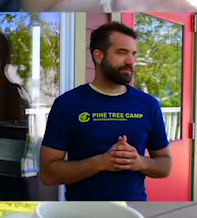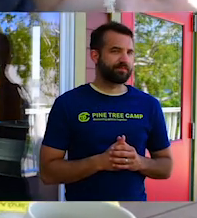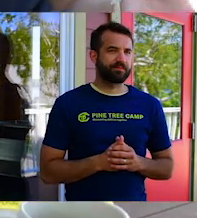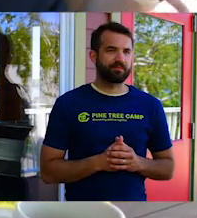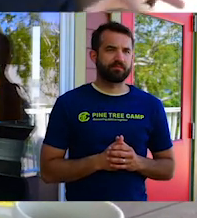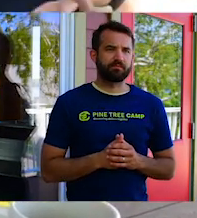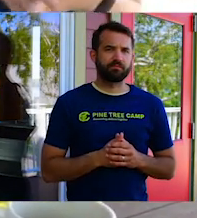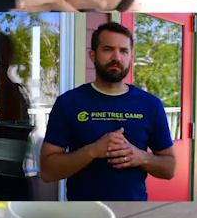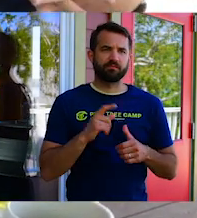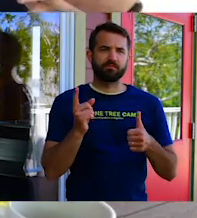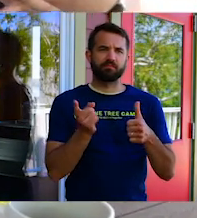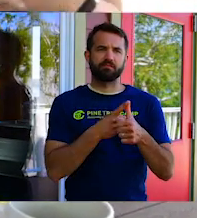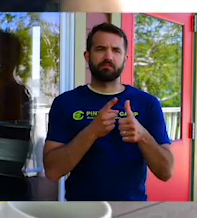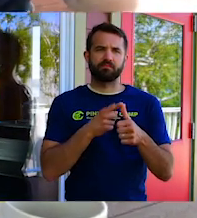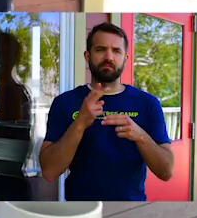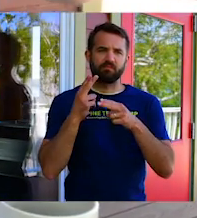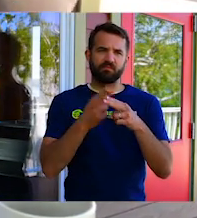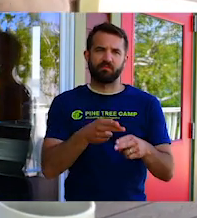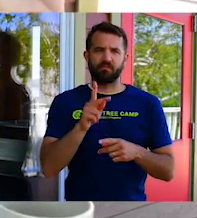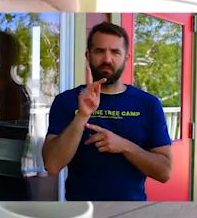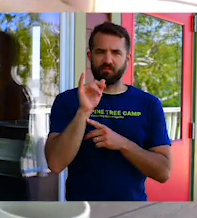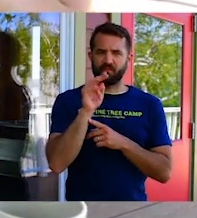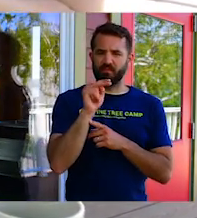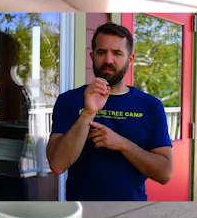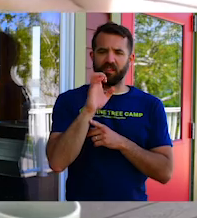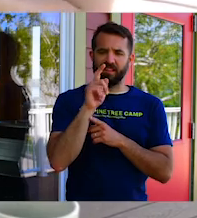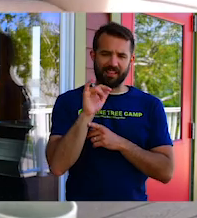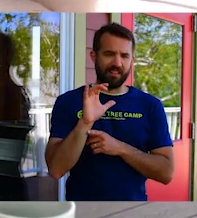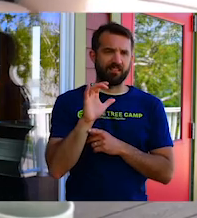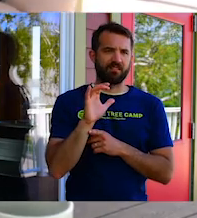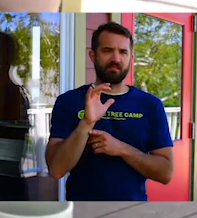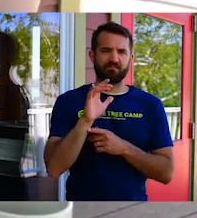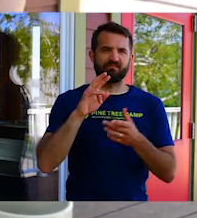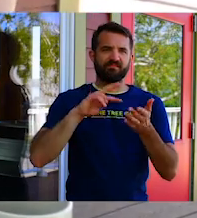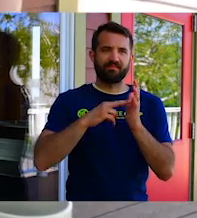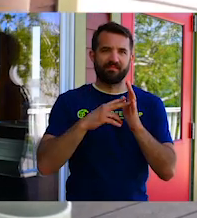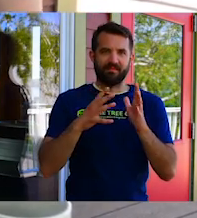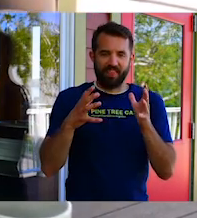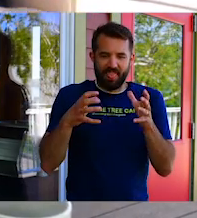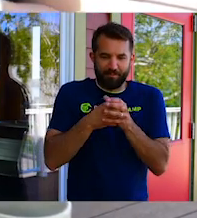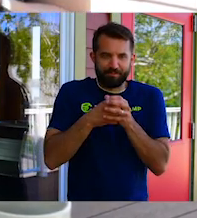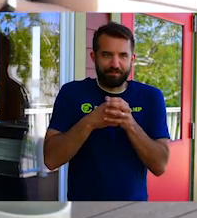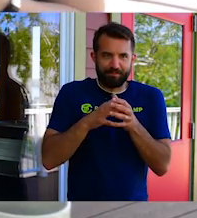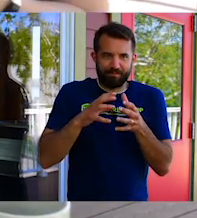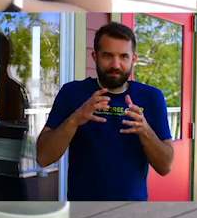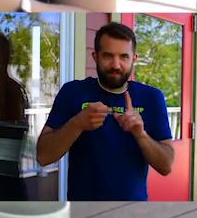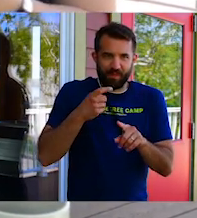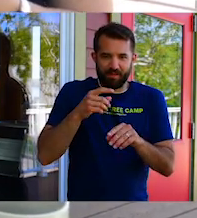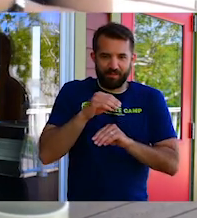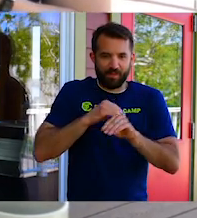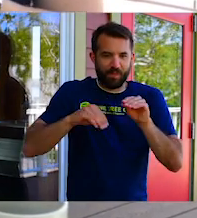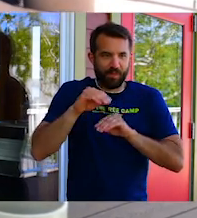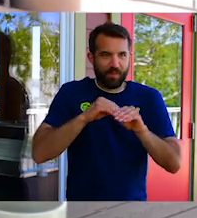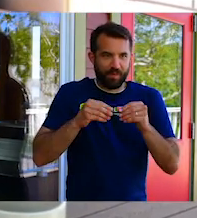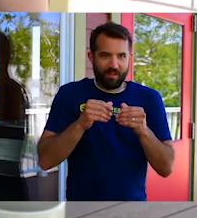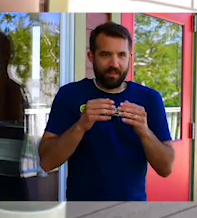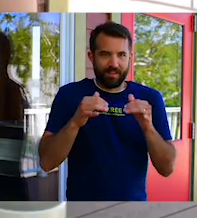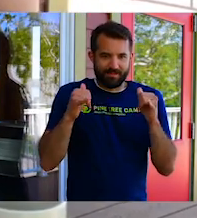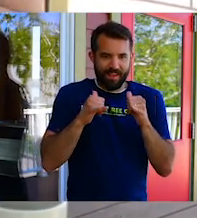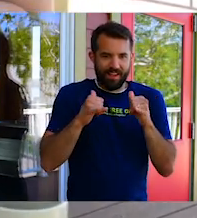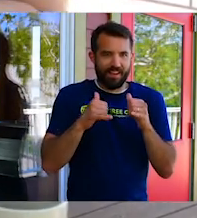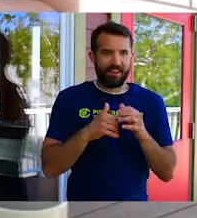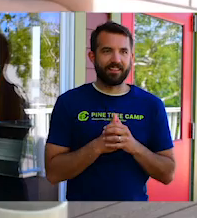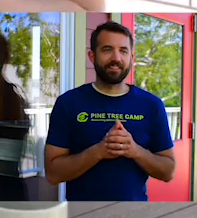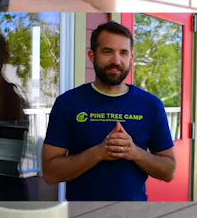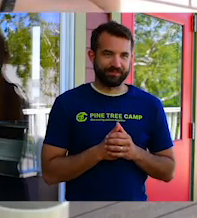kinetic sand? So the word kinetic means togetherness due to movement and energy. So the word kinetic is used to describe the sand because the